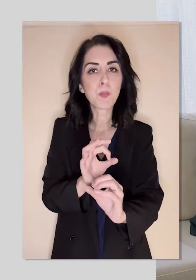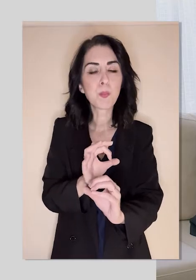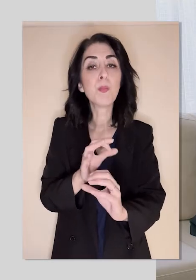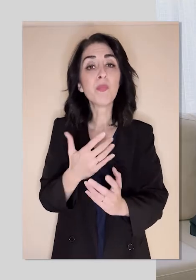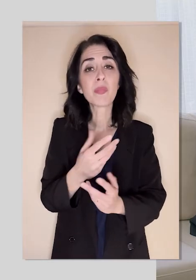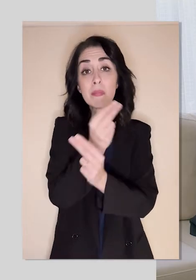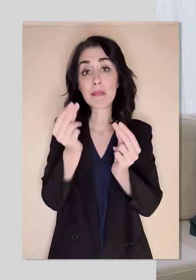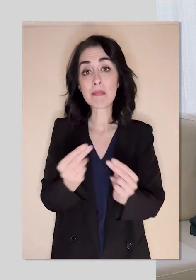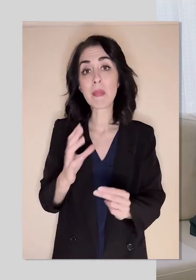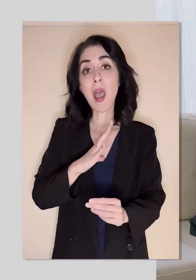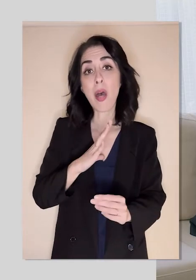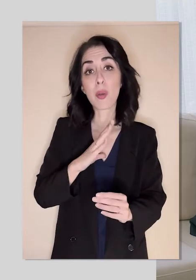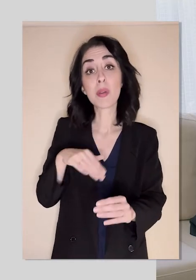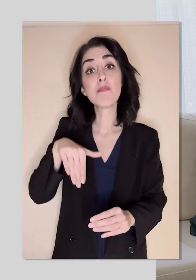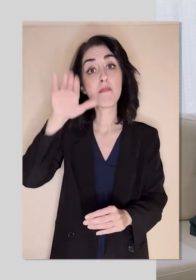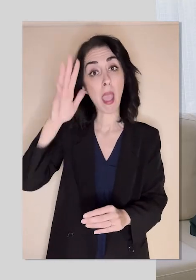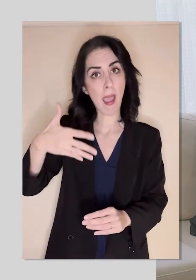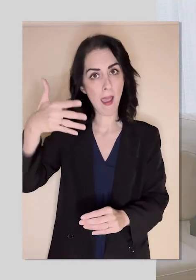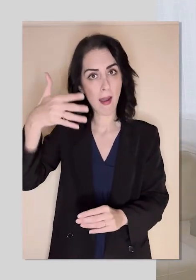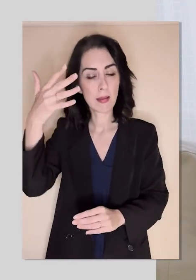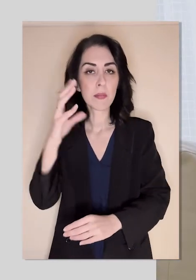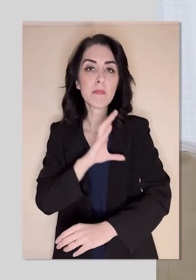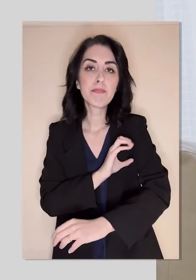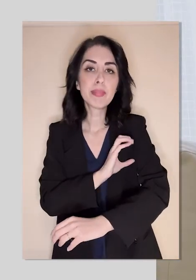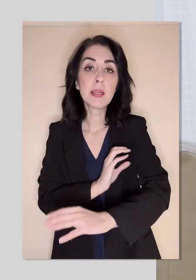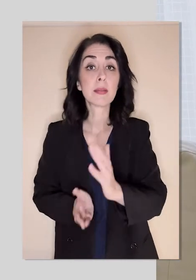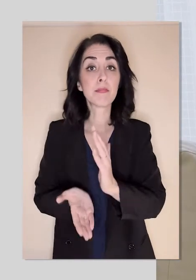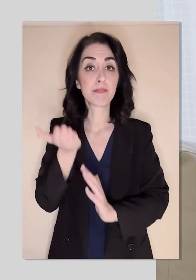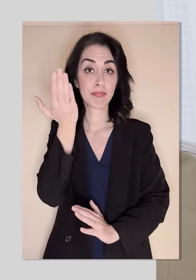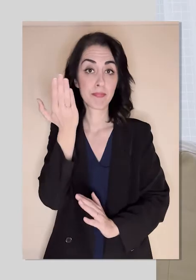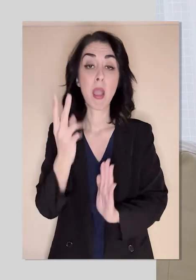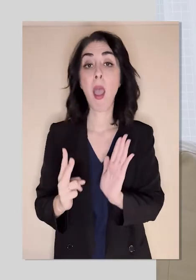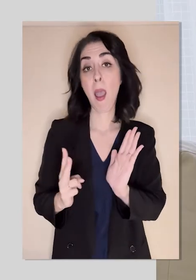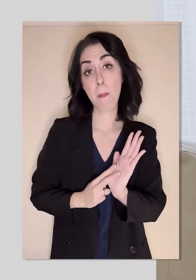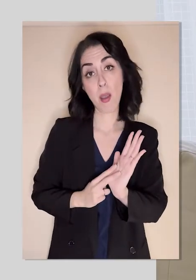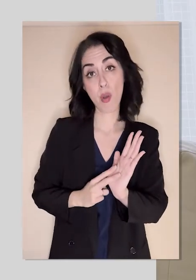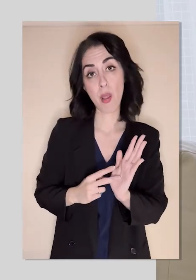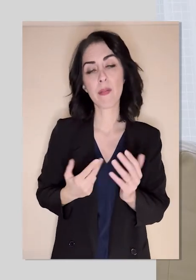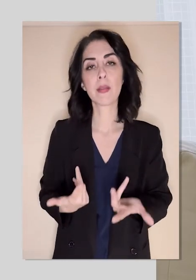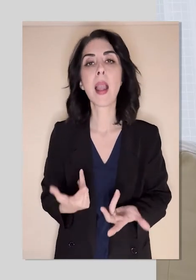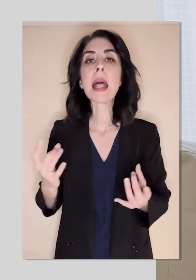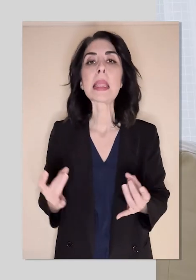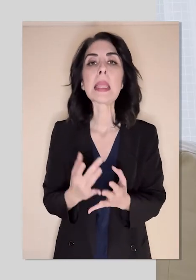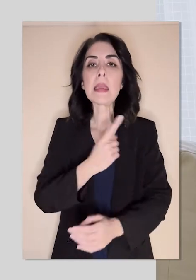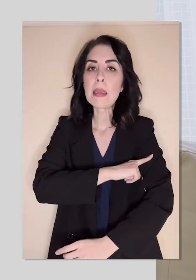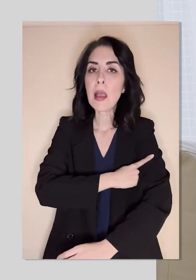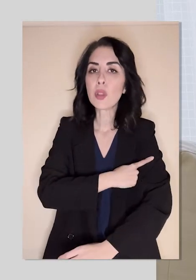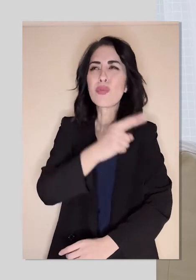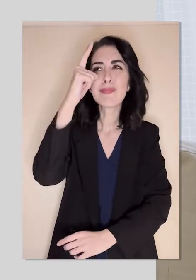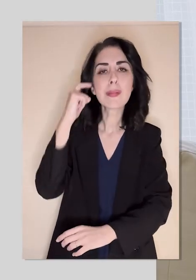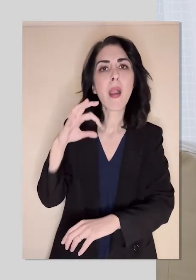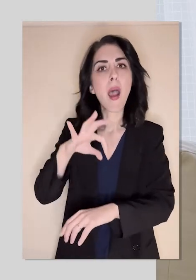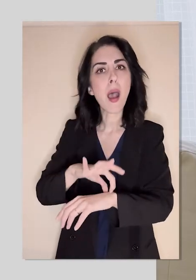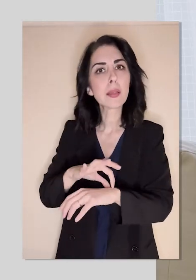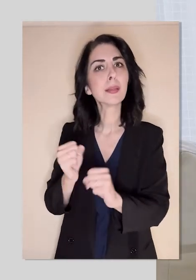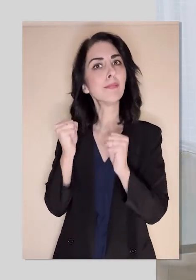other problems shouldn't be taking it. But if your doctor knows how you're doing and says, I want to